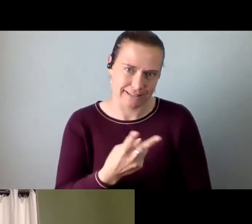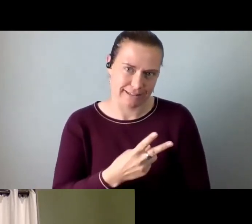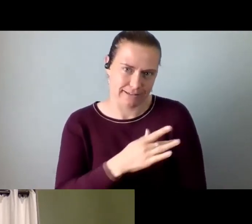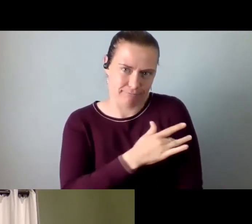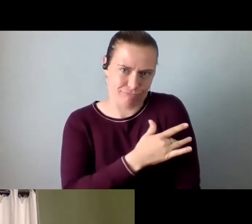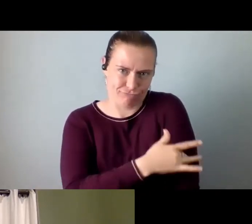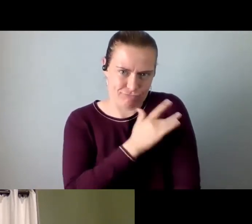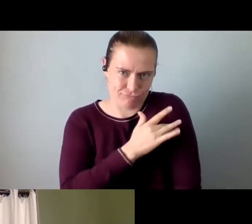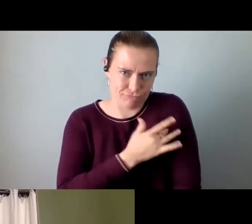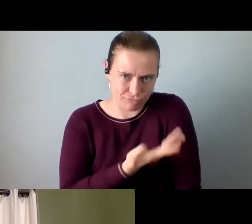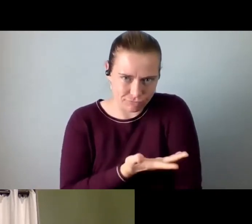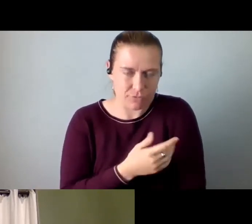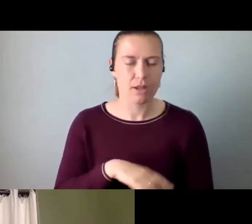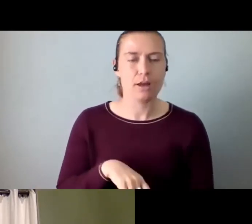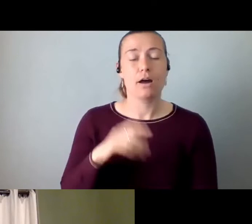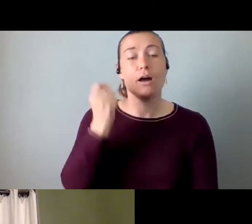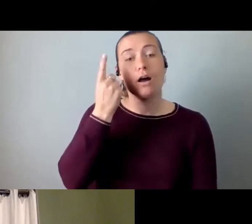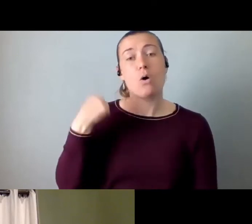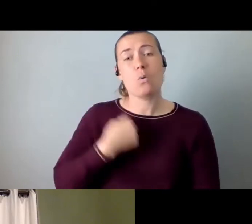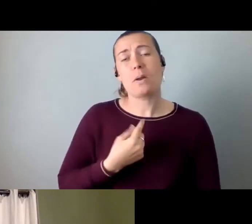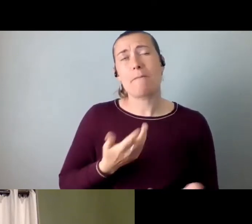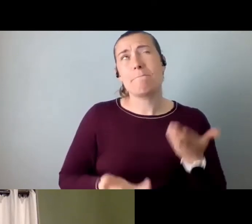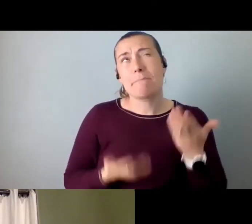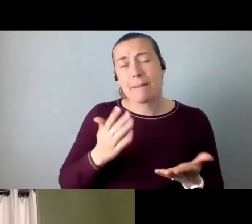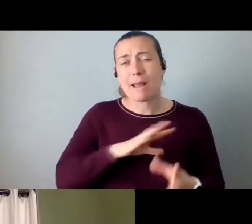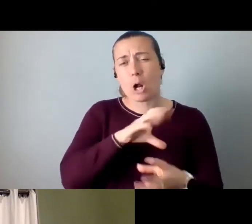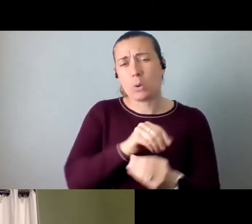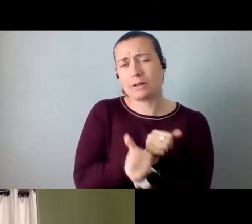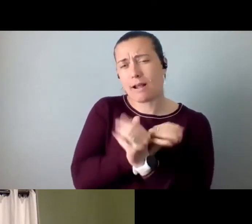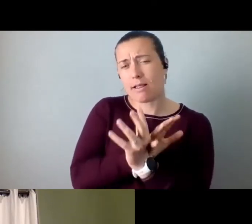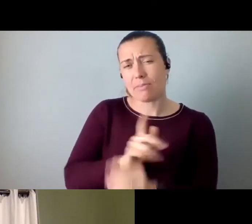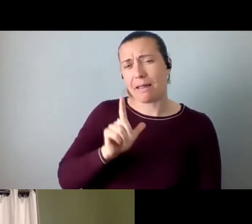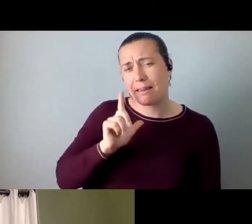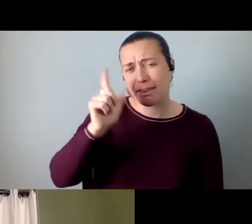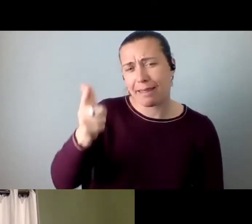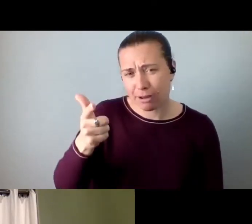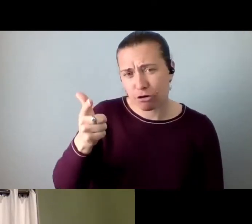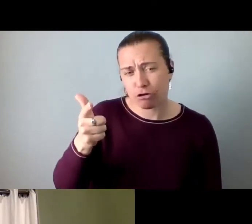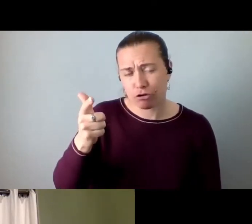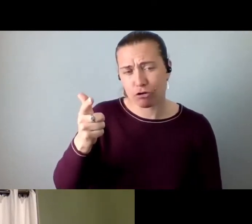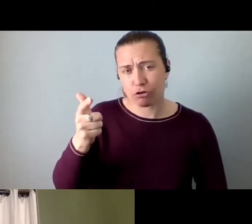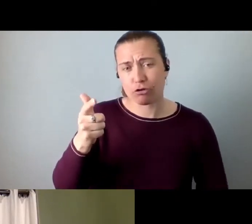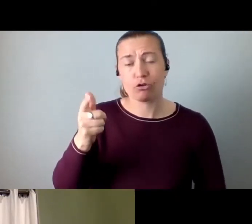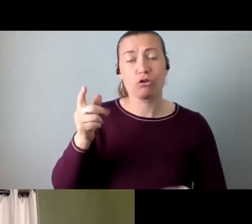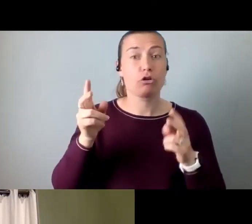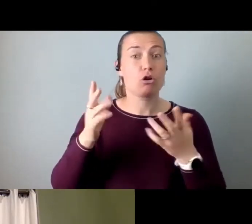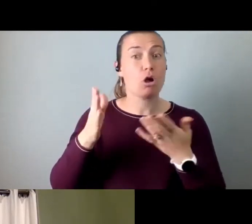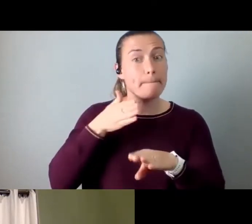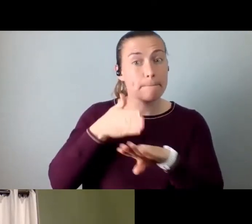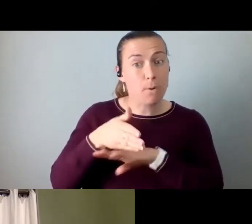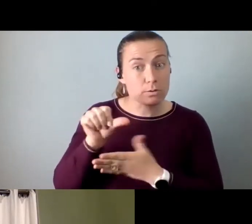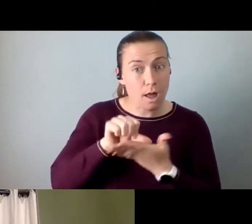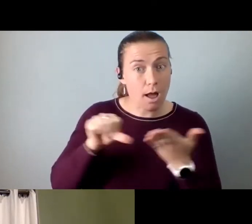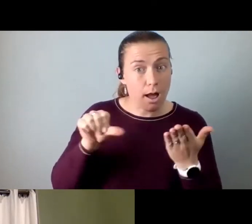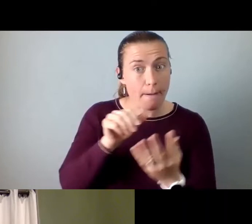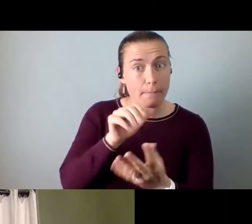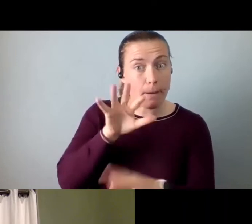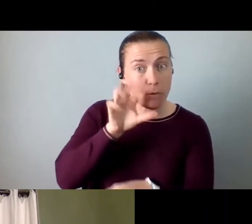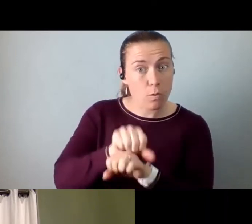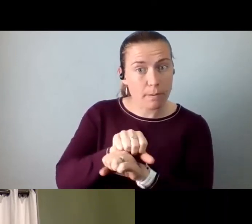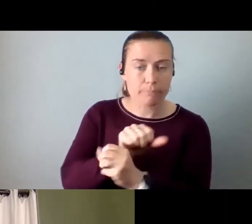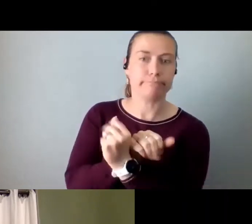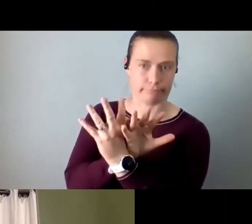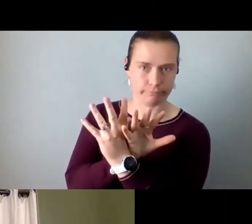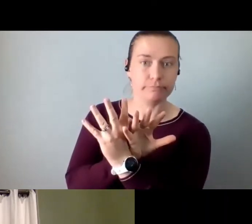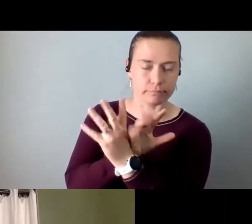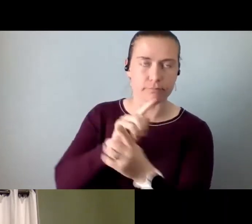we maybe started incorporating telehealth later on as patients, we could do their post-operative visits via telehealth.